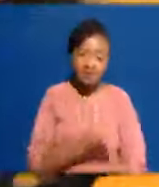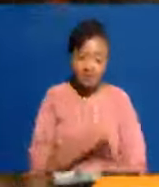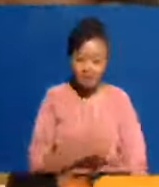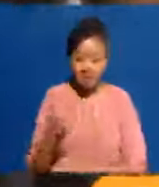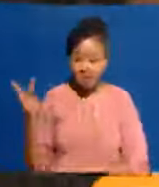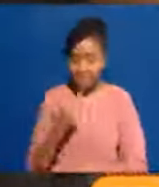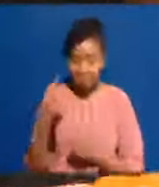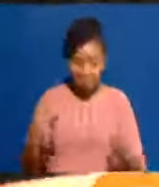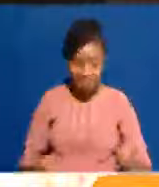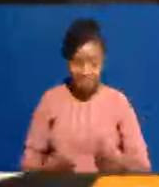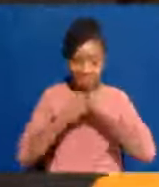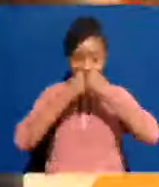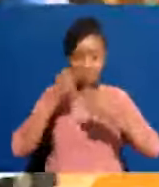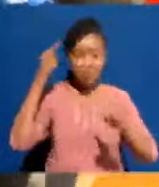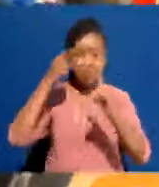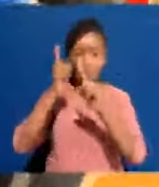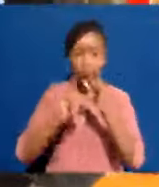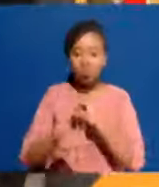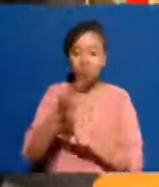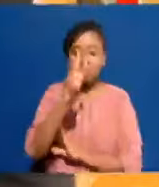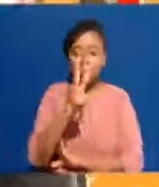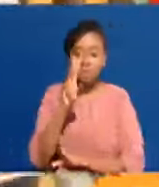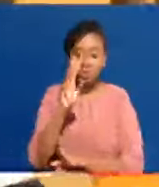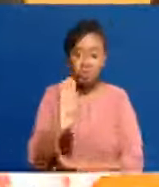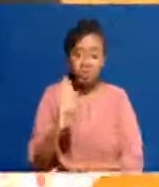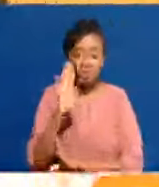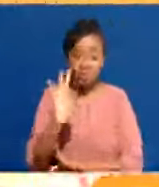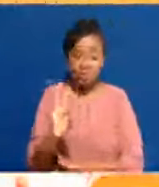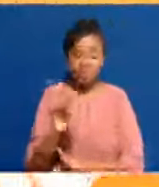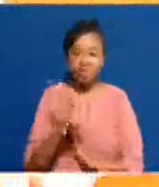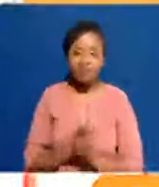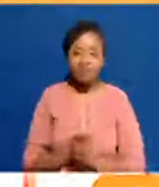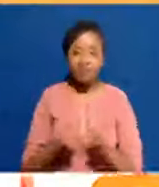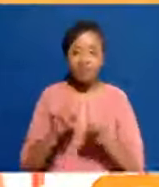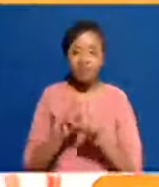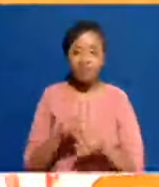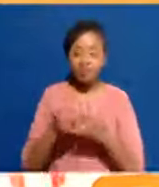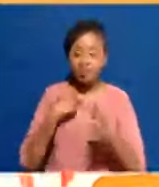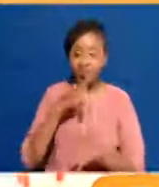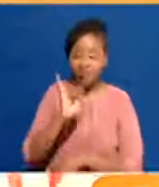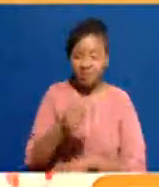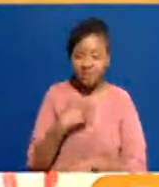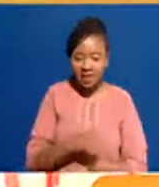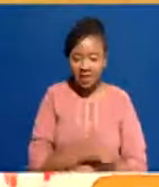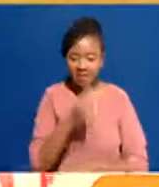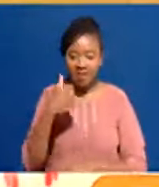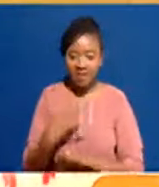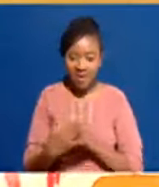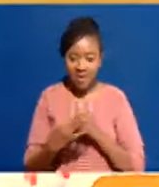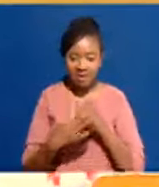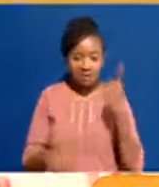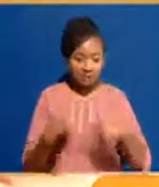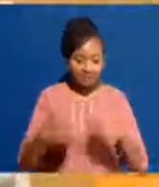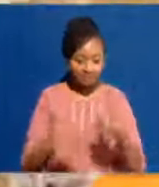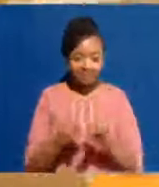for the vacant WBF featherweight world title. Now, before that, there will be 8 other bouts with only one